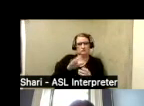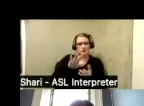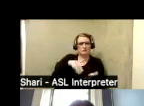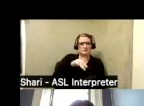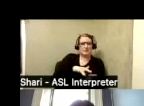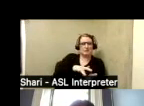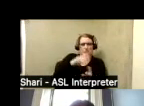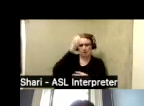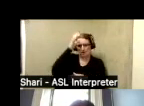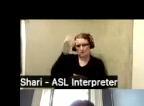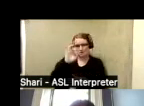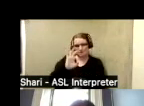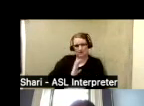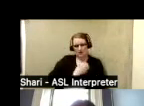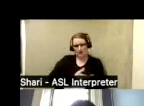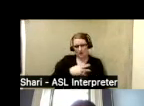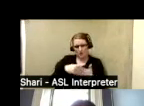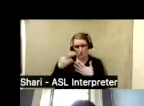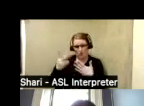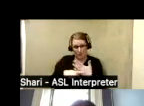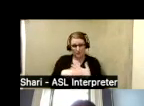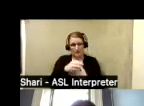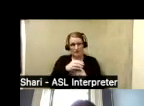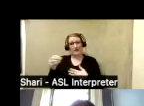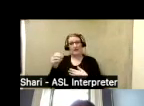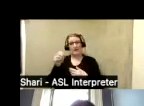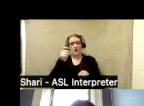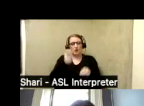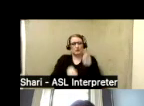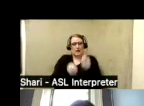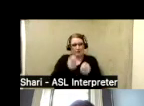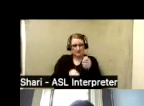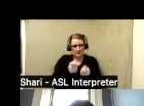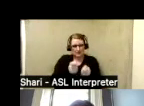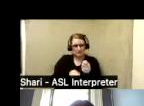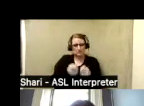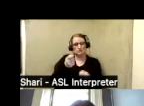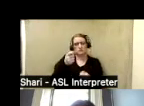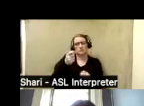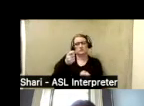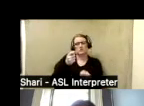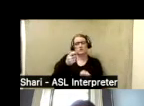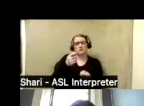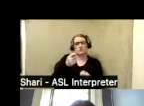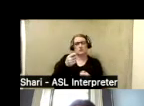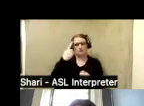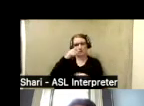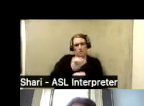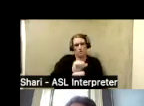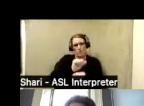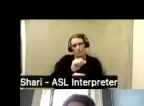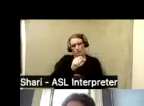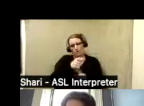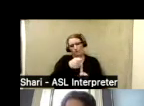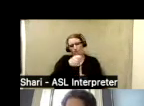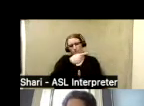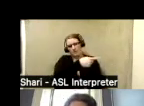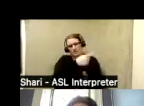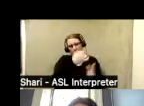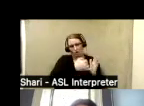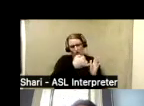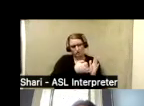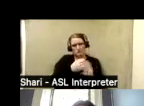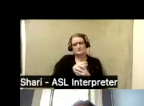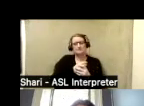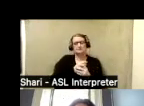for our program, and certainly are adapted from the work of Tosquelles and Horry and